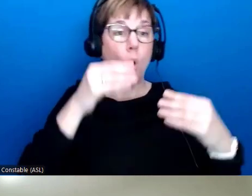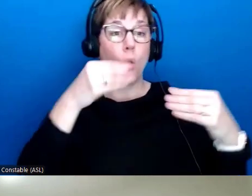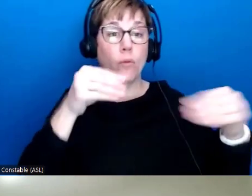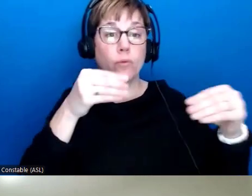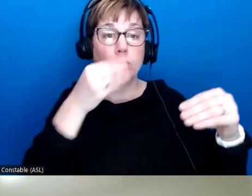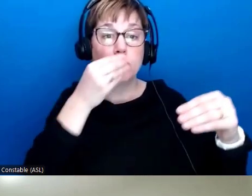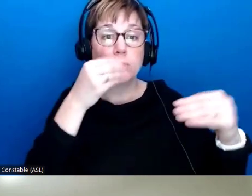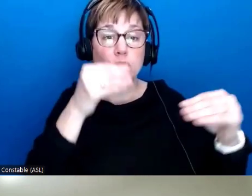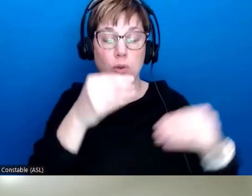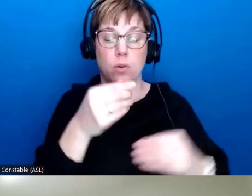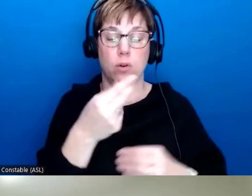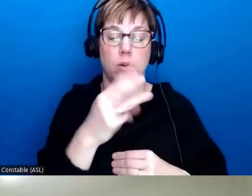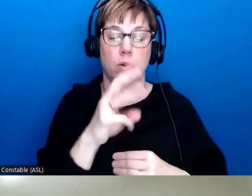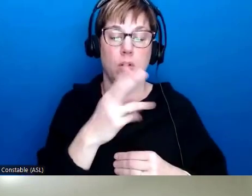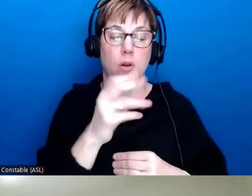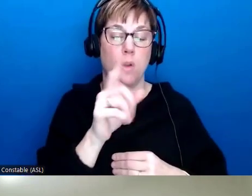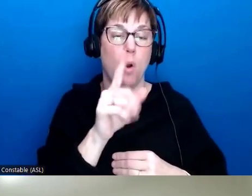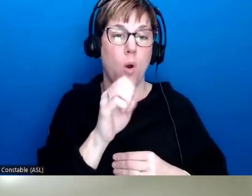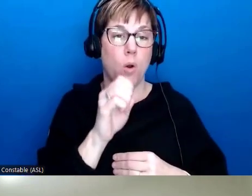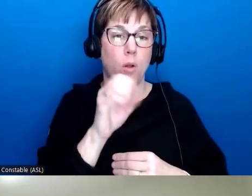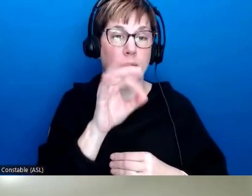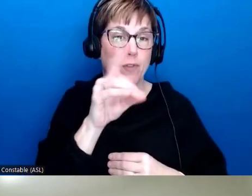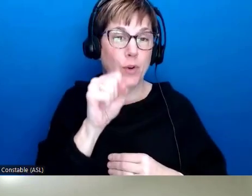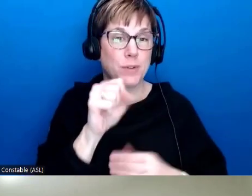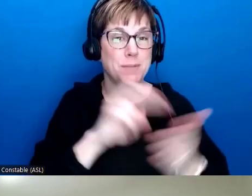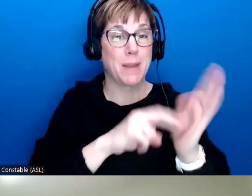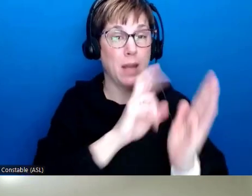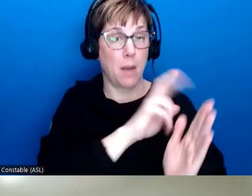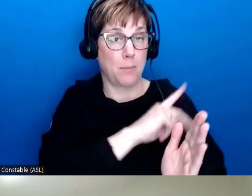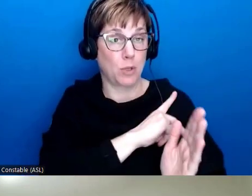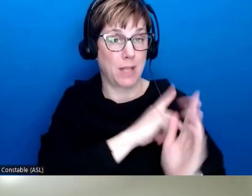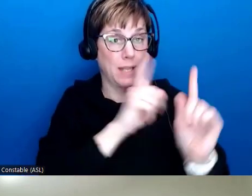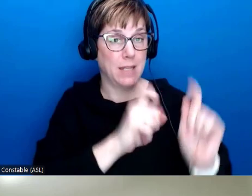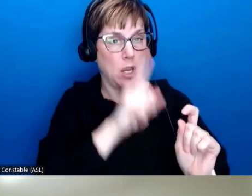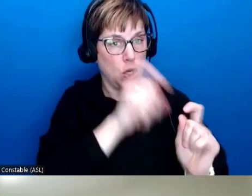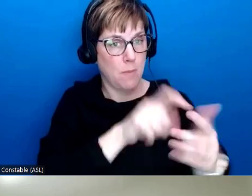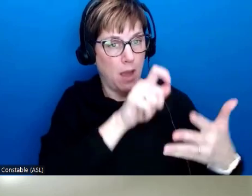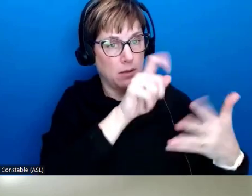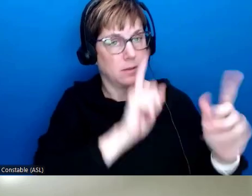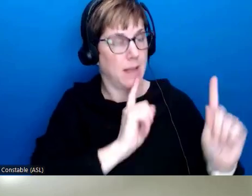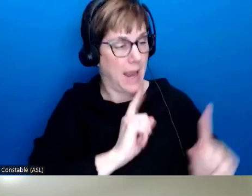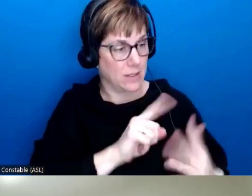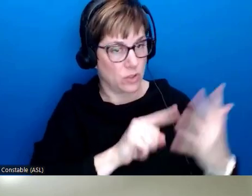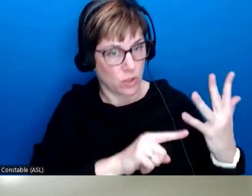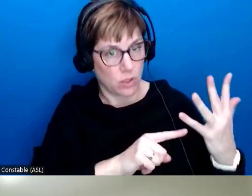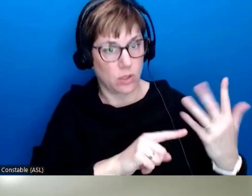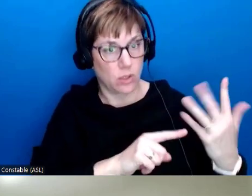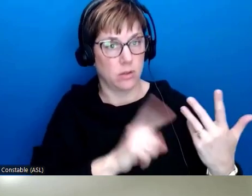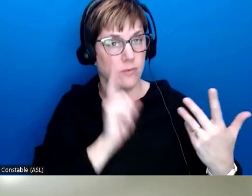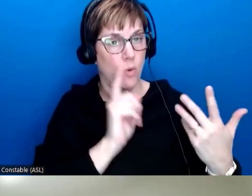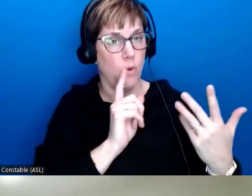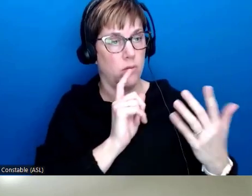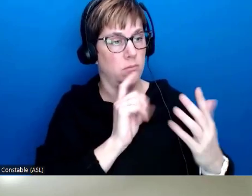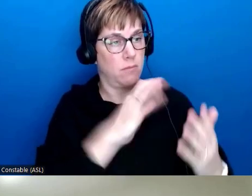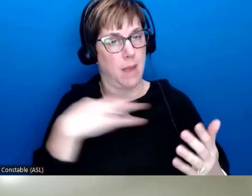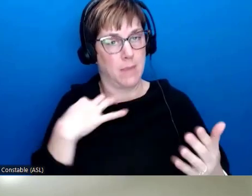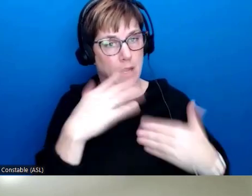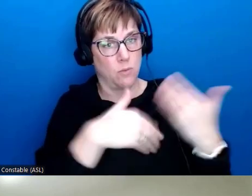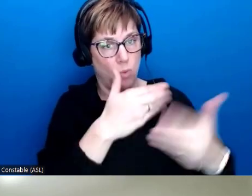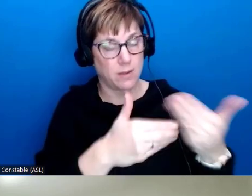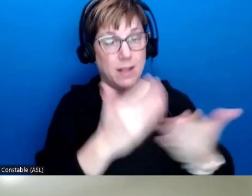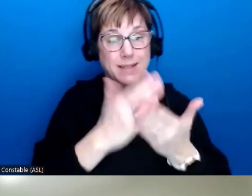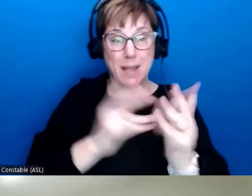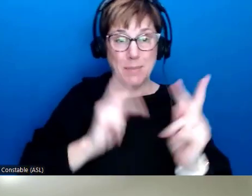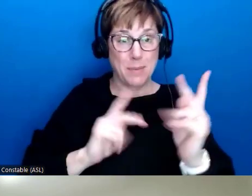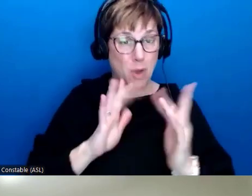Foods that wants you to take a personality test as part of your application. There might be some people who can't do that online on a computer. In those cases, an